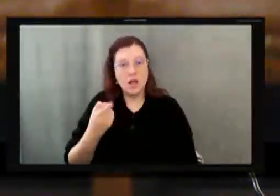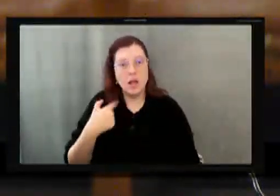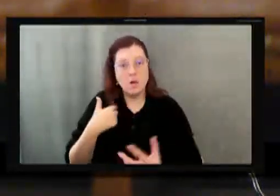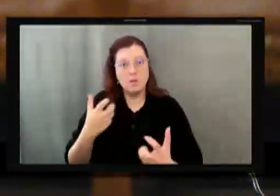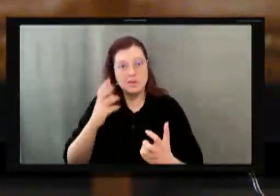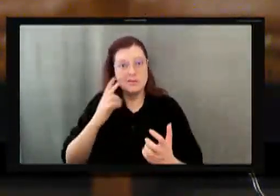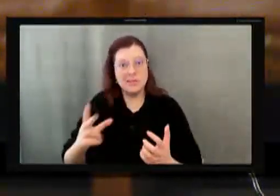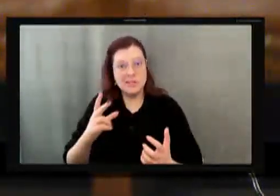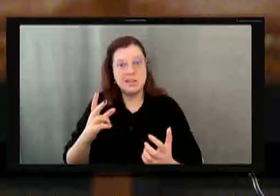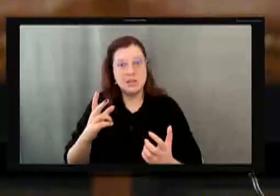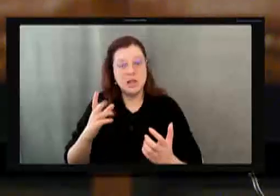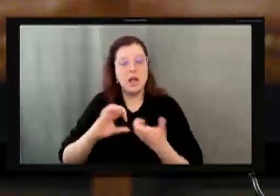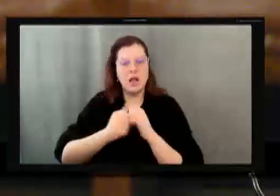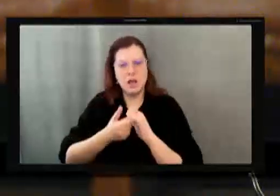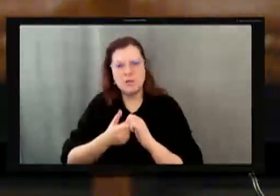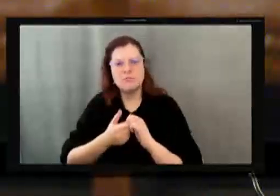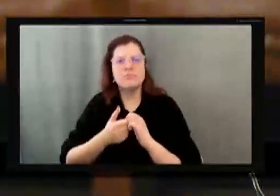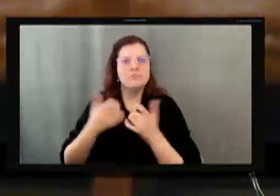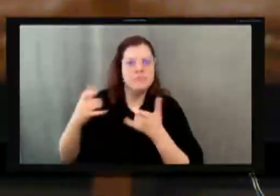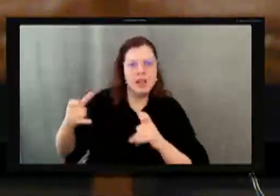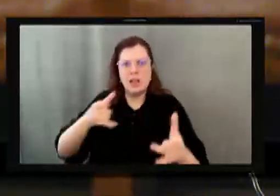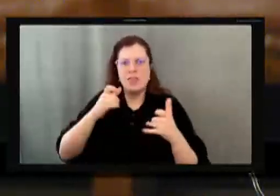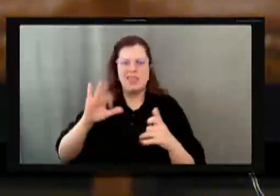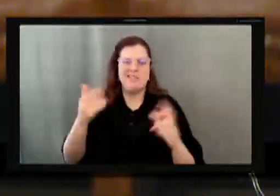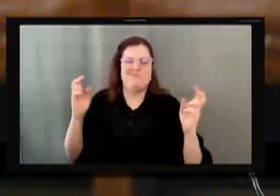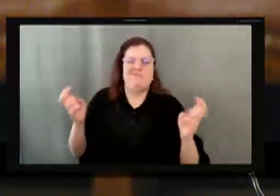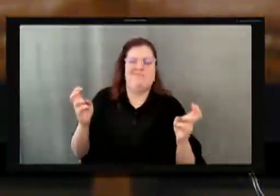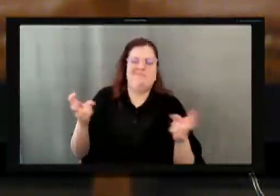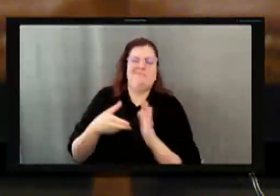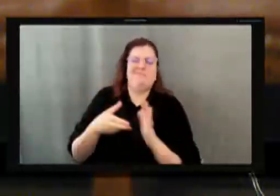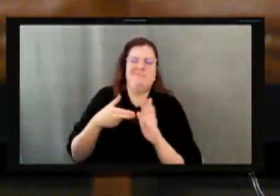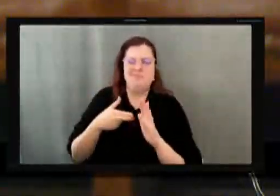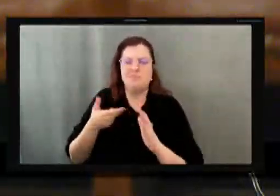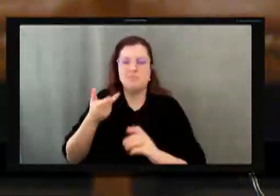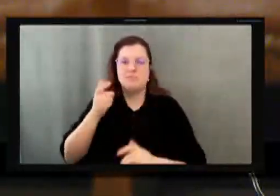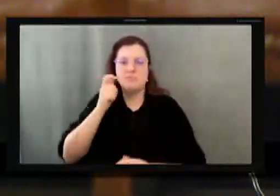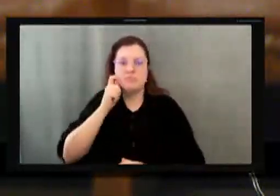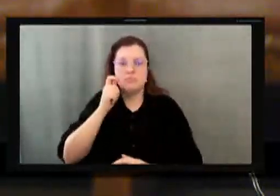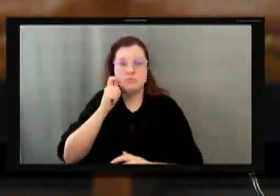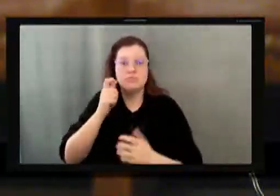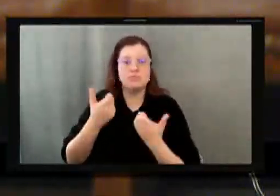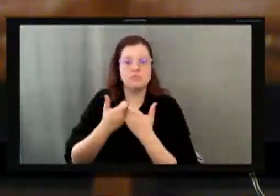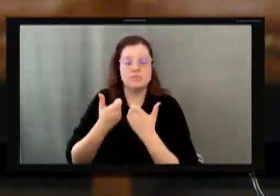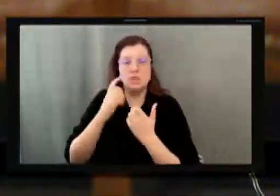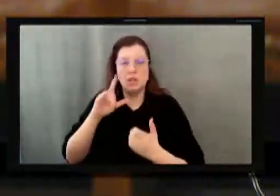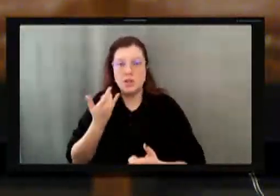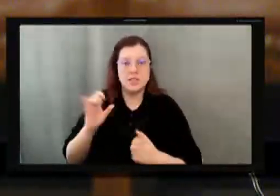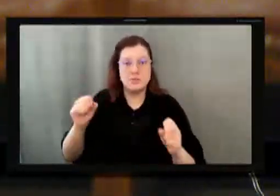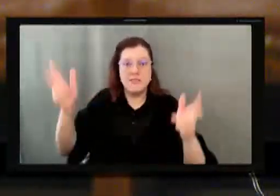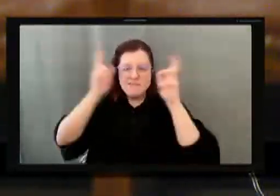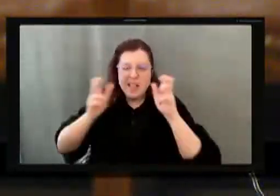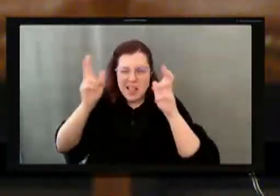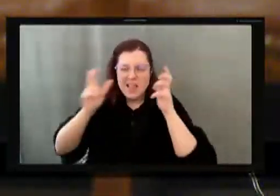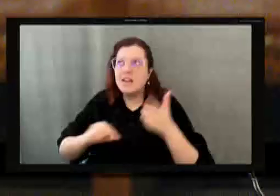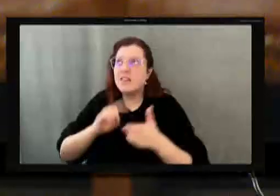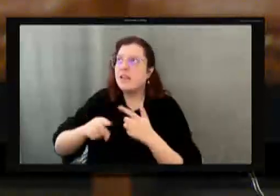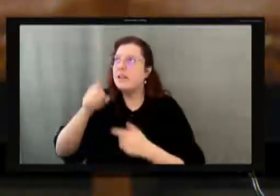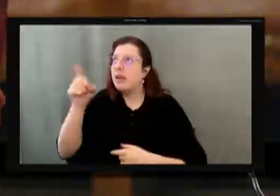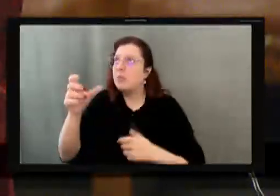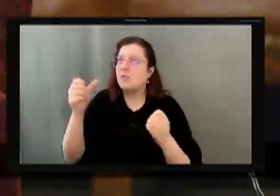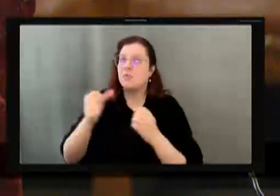this is how they play the race game. They make her like she's the villain. Look how she looked like she could be the villain. And him with his